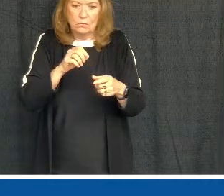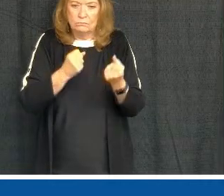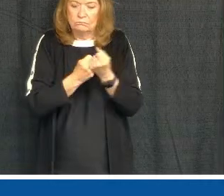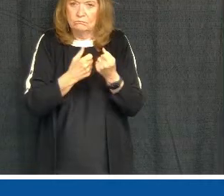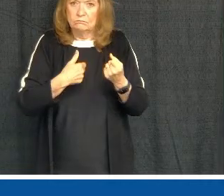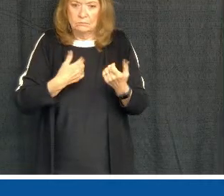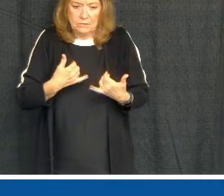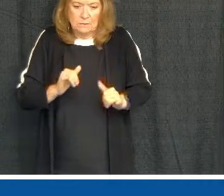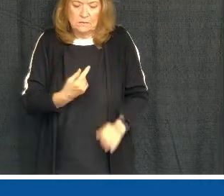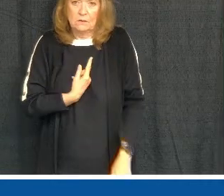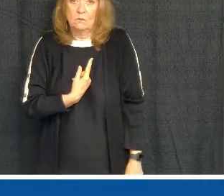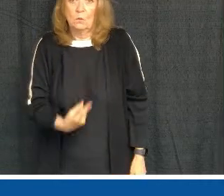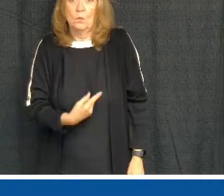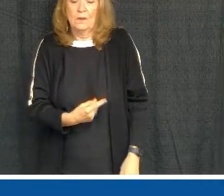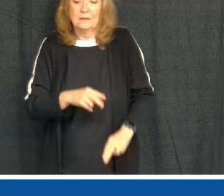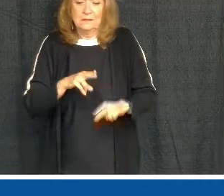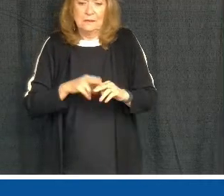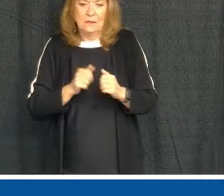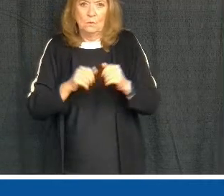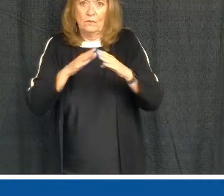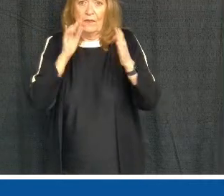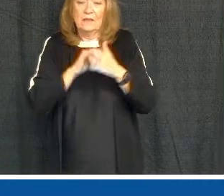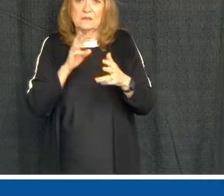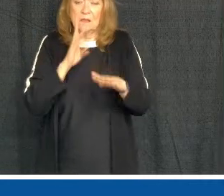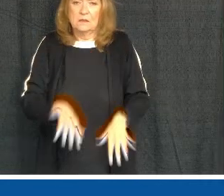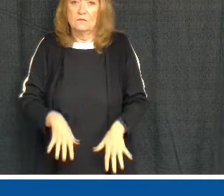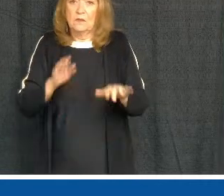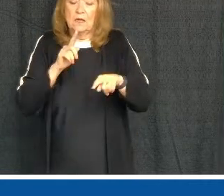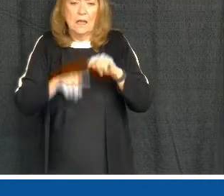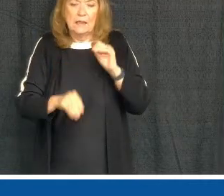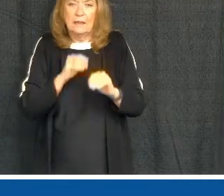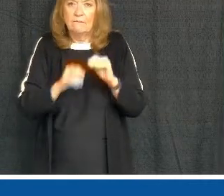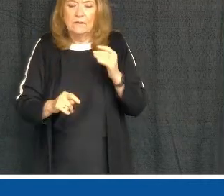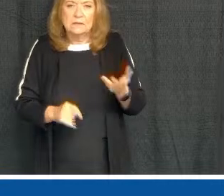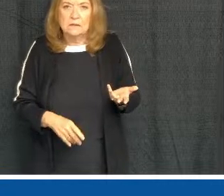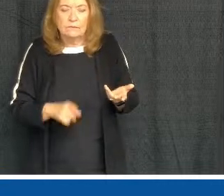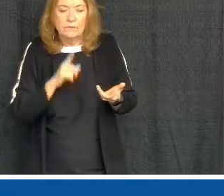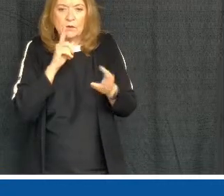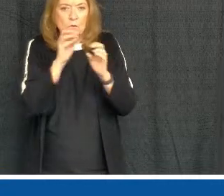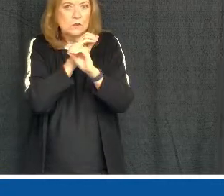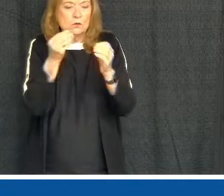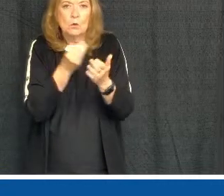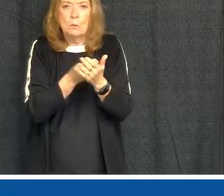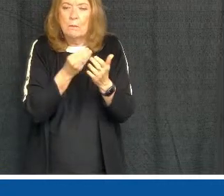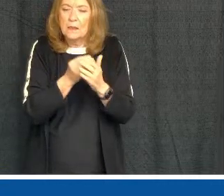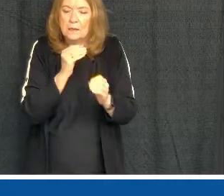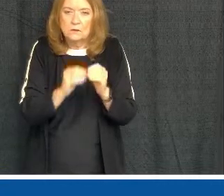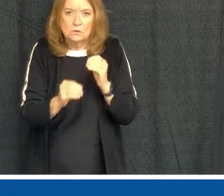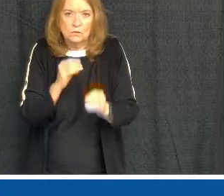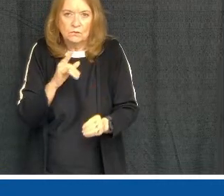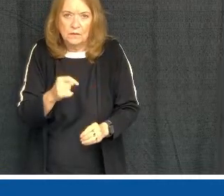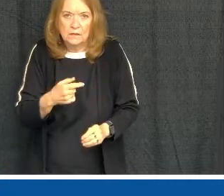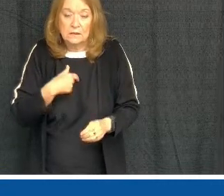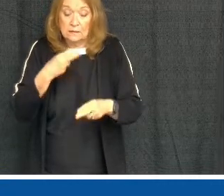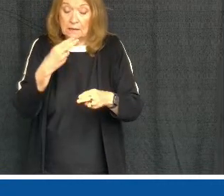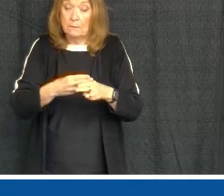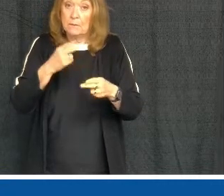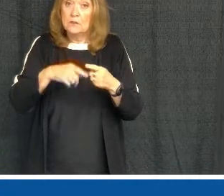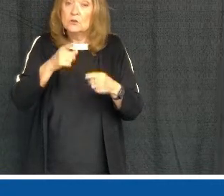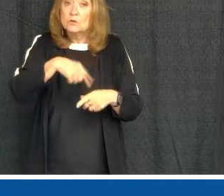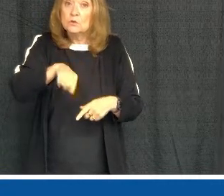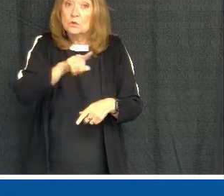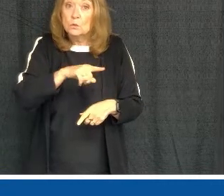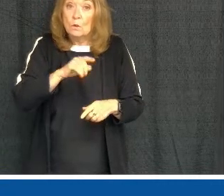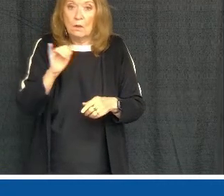one sitting with a house that's flooded. I can't fix it. There is no money to fix it. As I mentioned to you all,